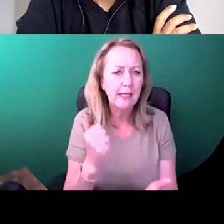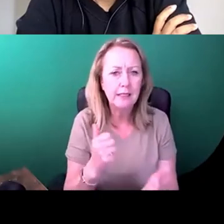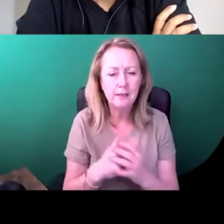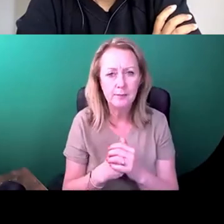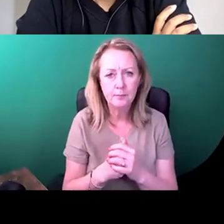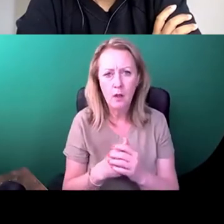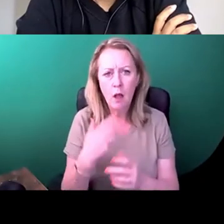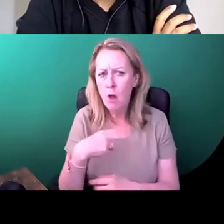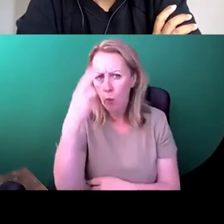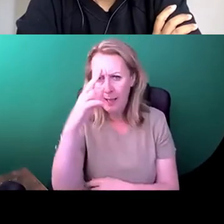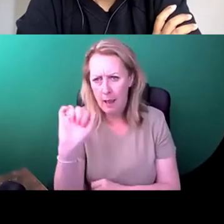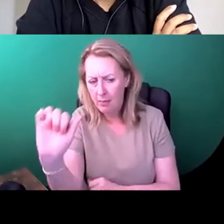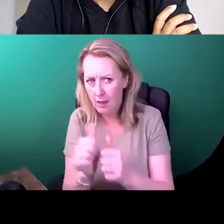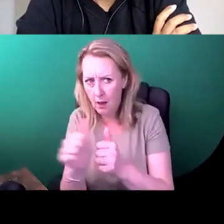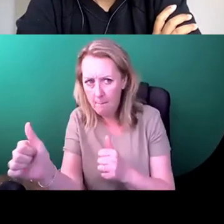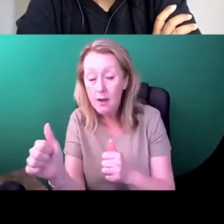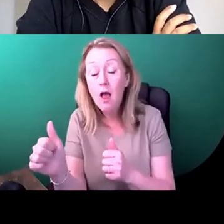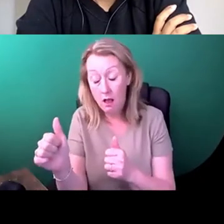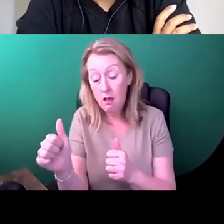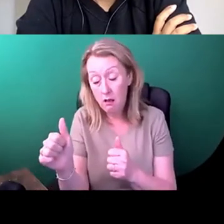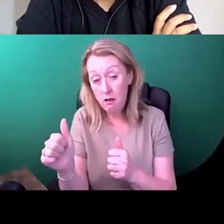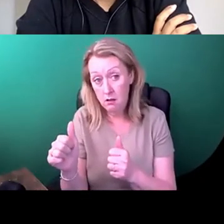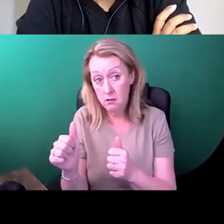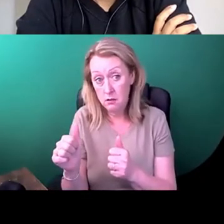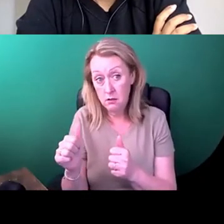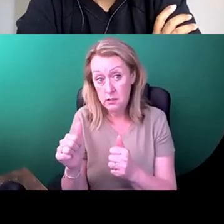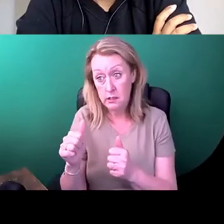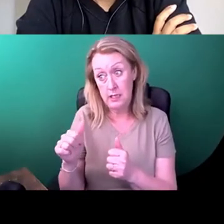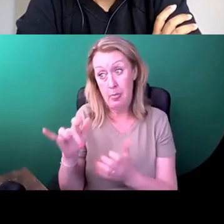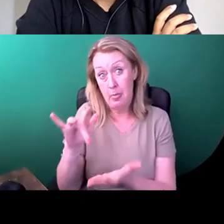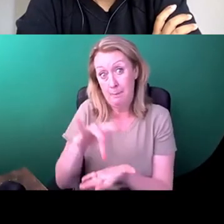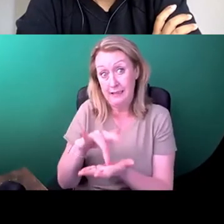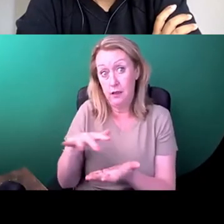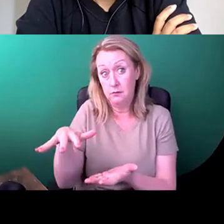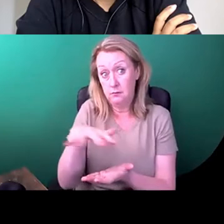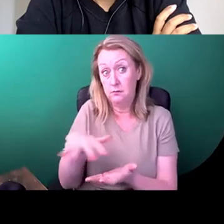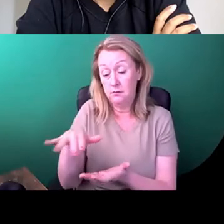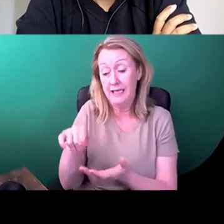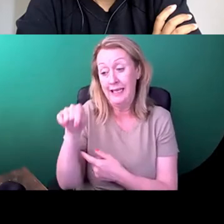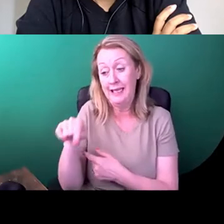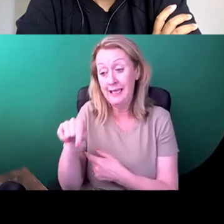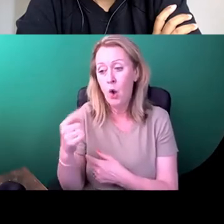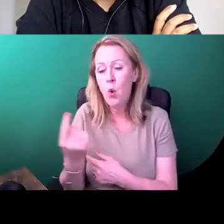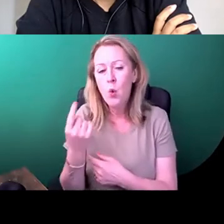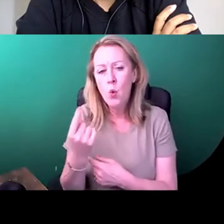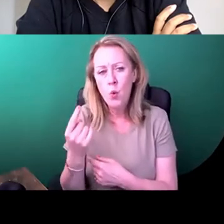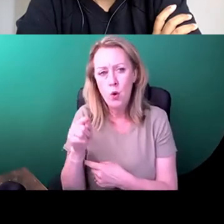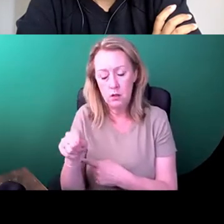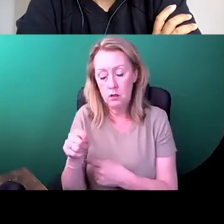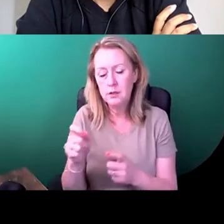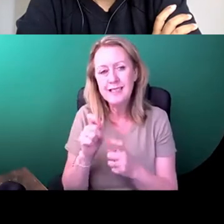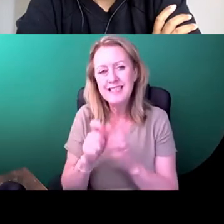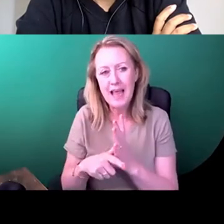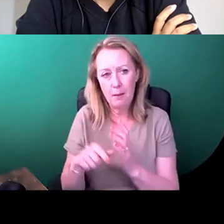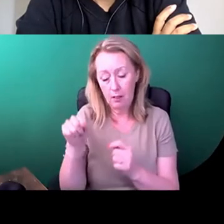name the company, but there certainly is a company not that far, somewhere in the Midlands, who clearly the disabled people in